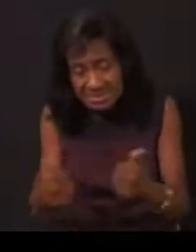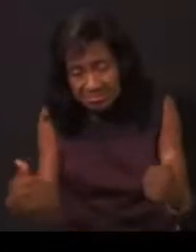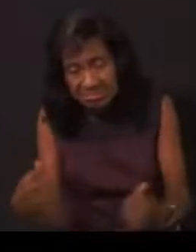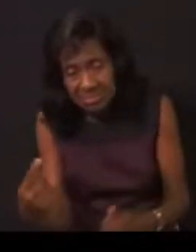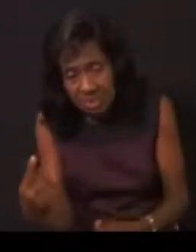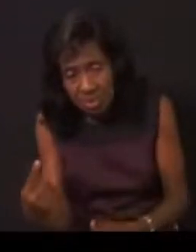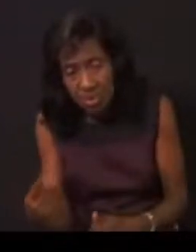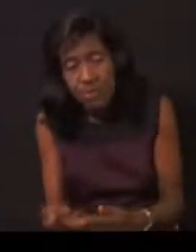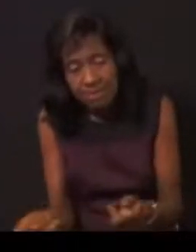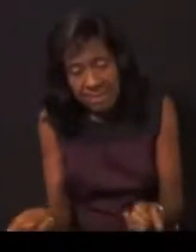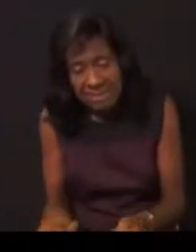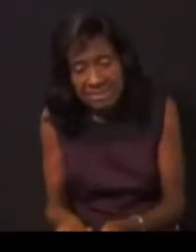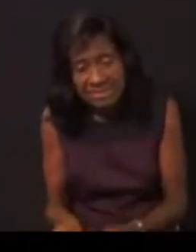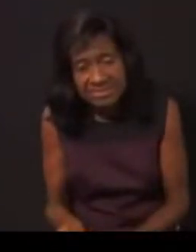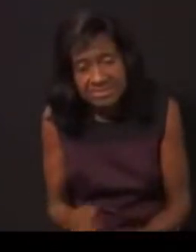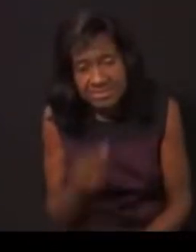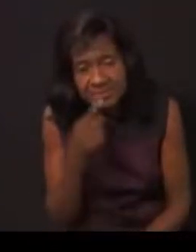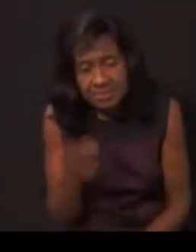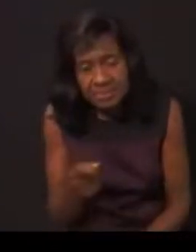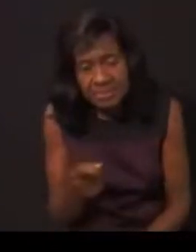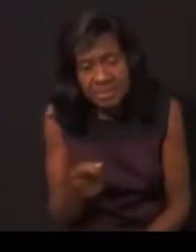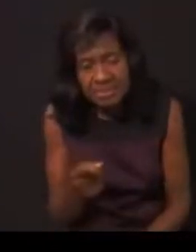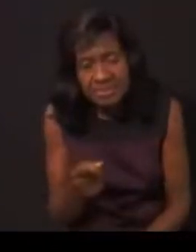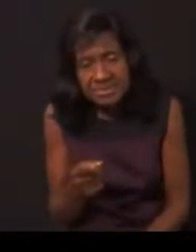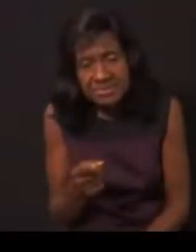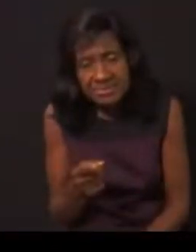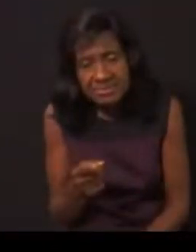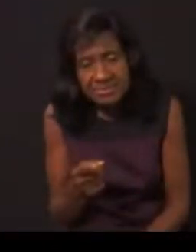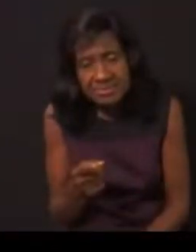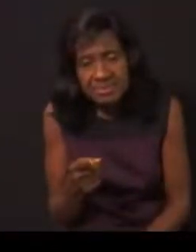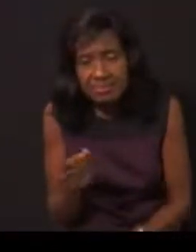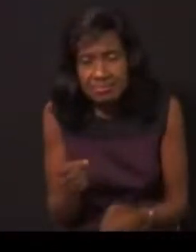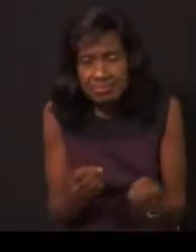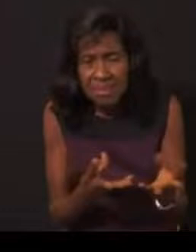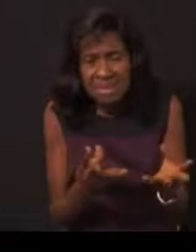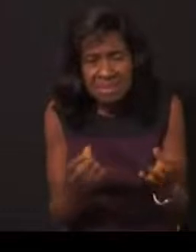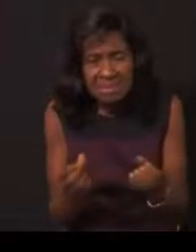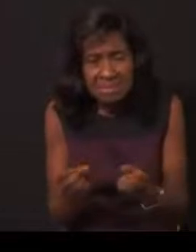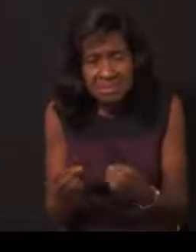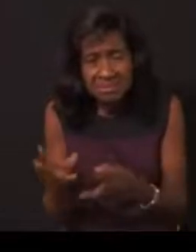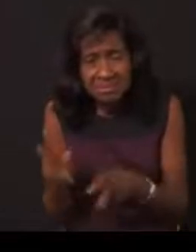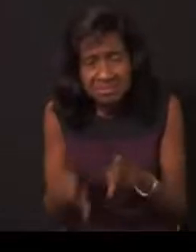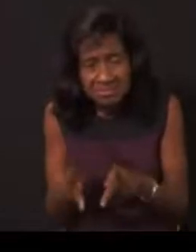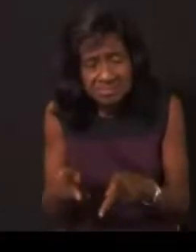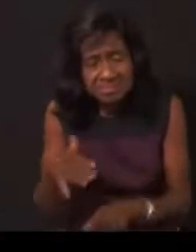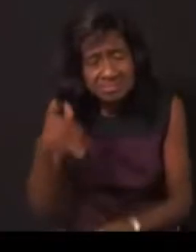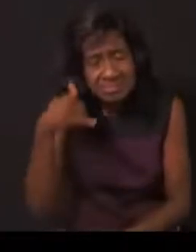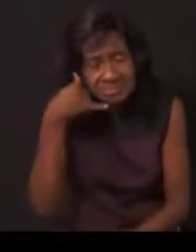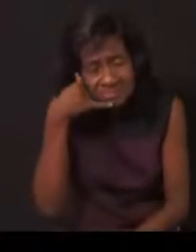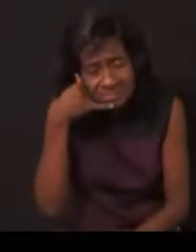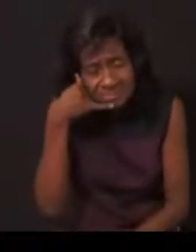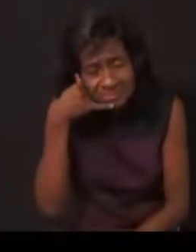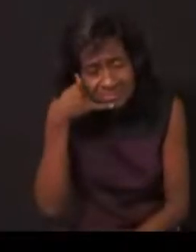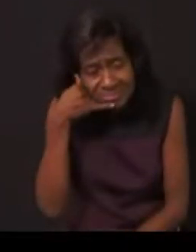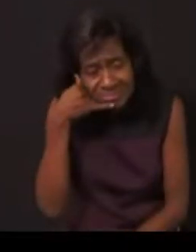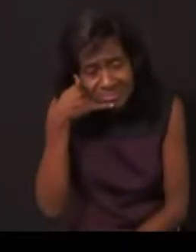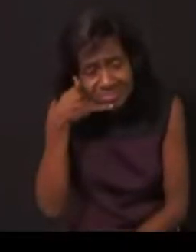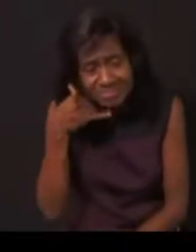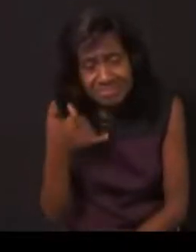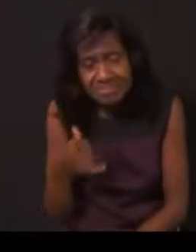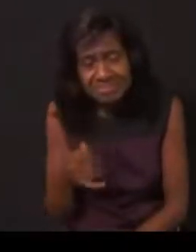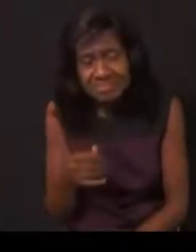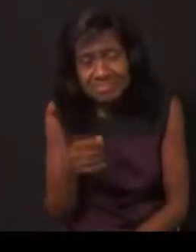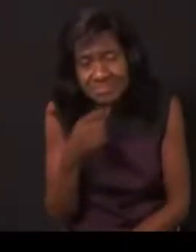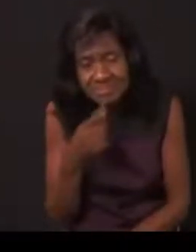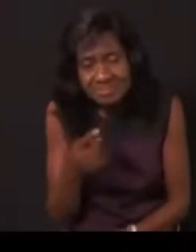when Ms. Ledger said earlier today, that are calling us on a daily. Are you beefing up the team? We know that you said